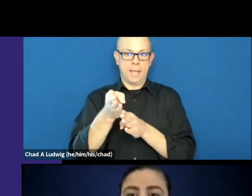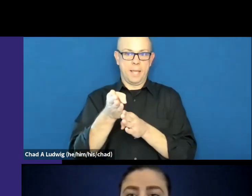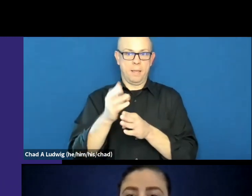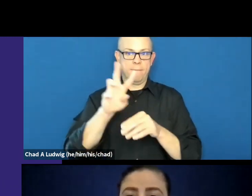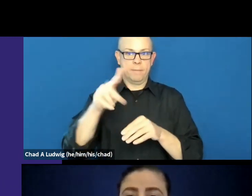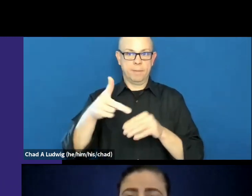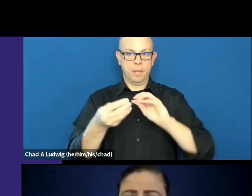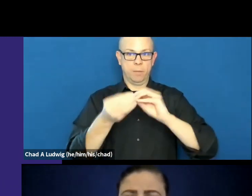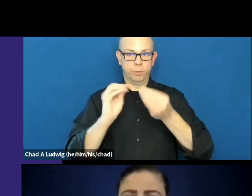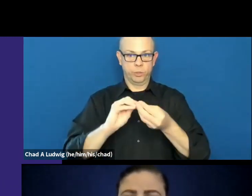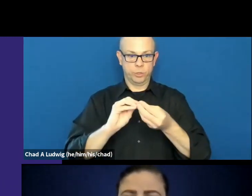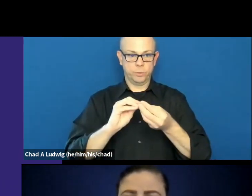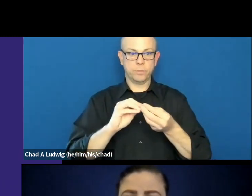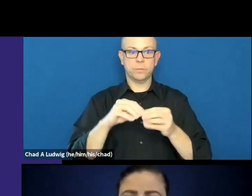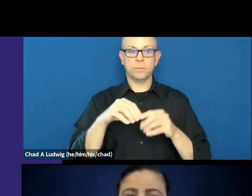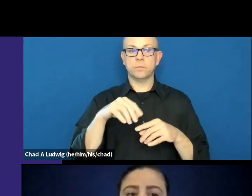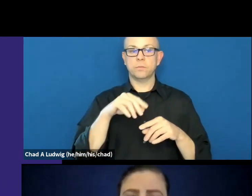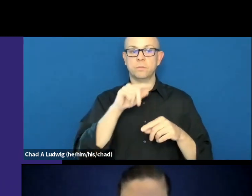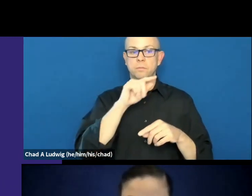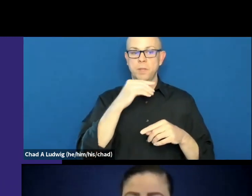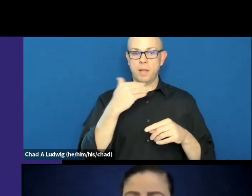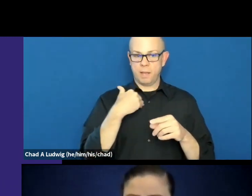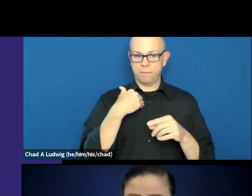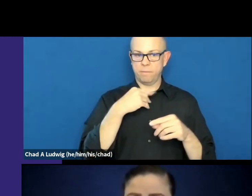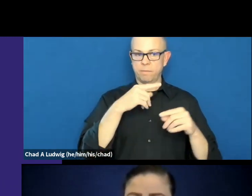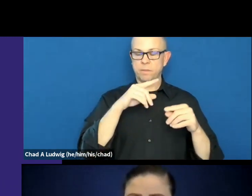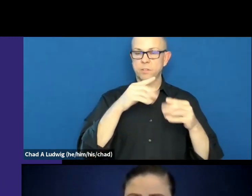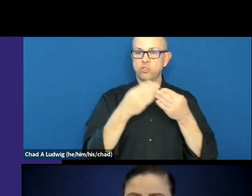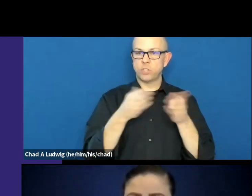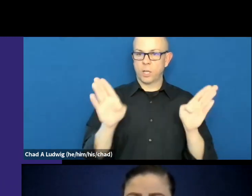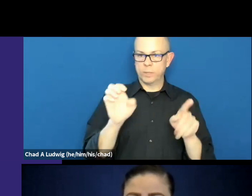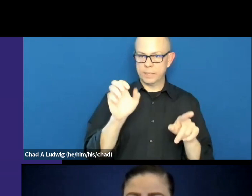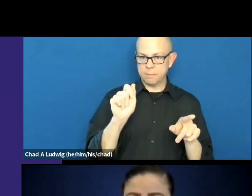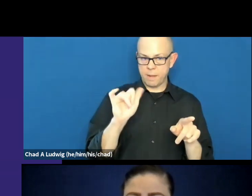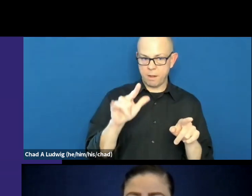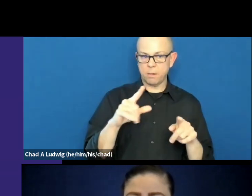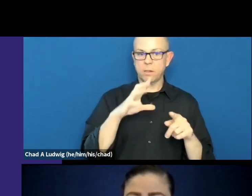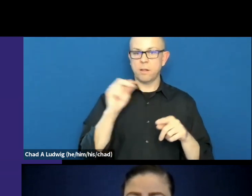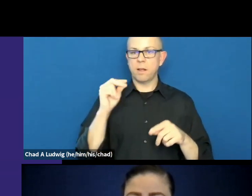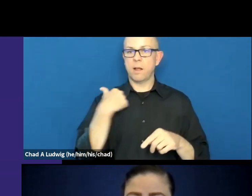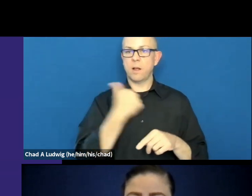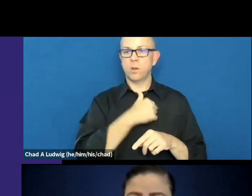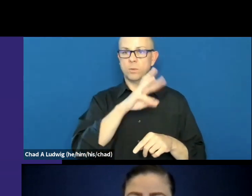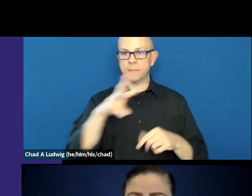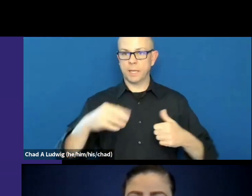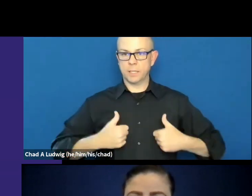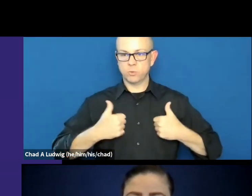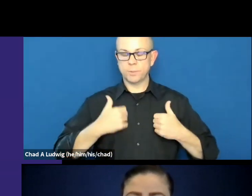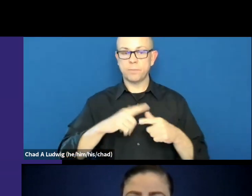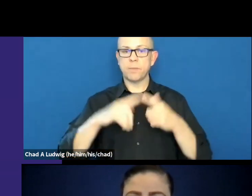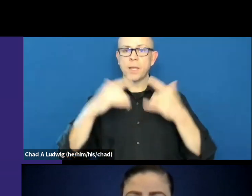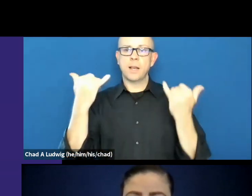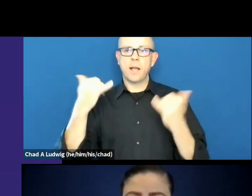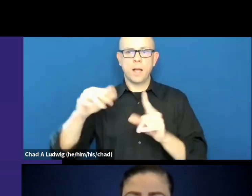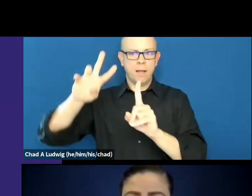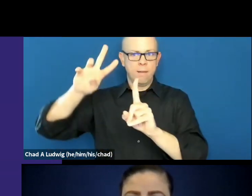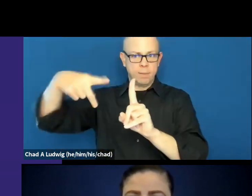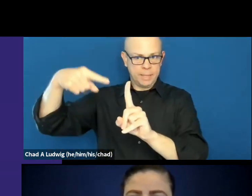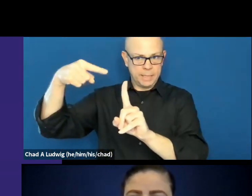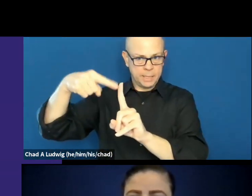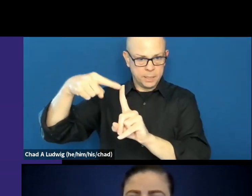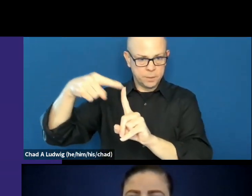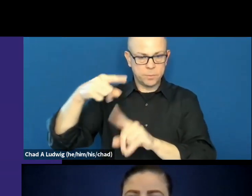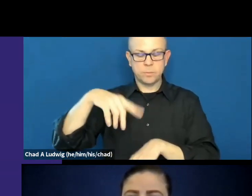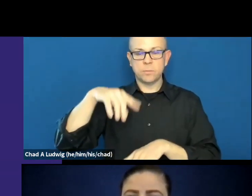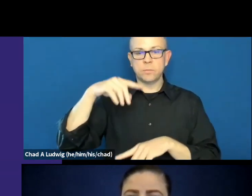We also have a P.O. box and a main video phone number that's listed, as well as our general email and website